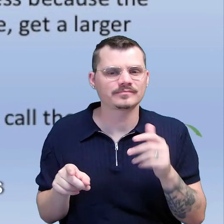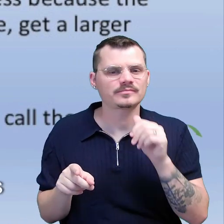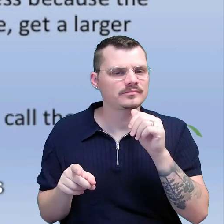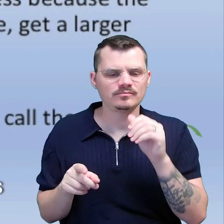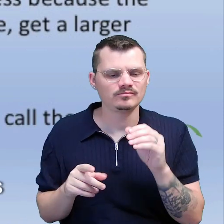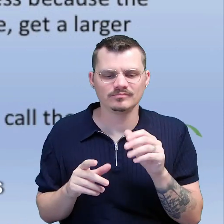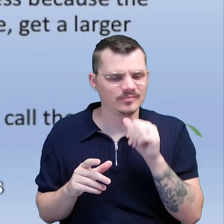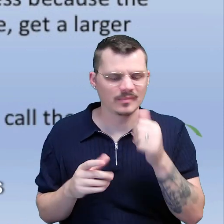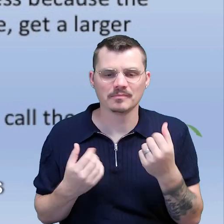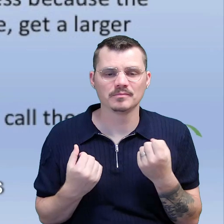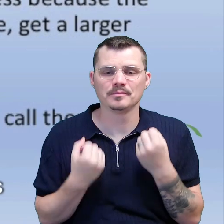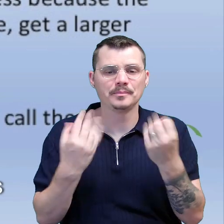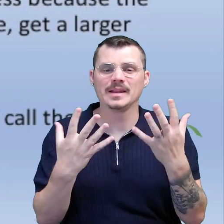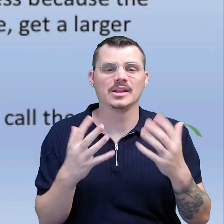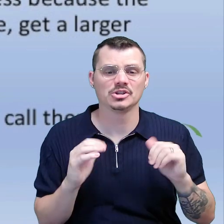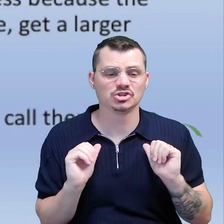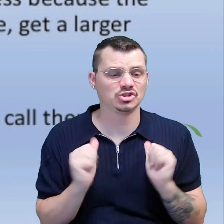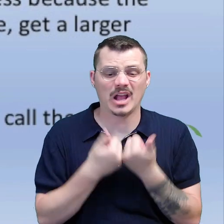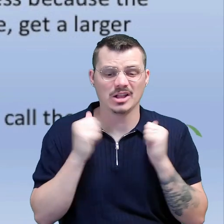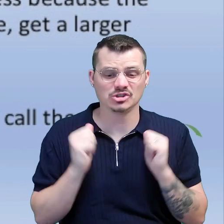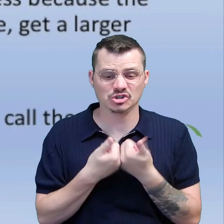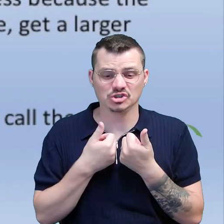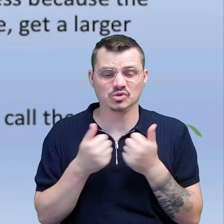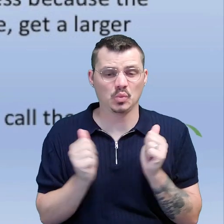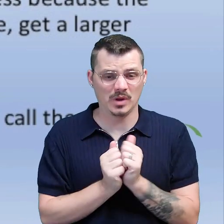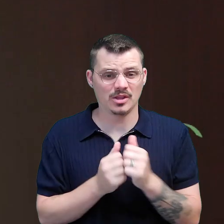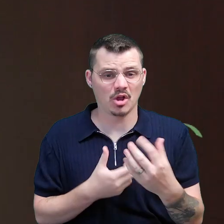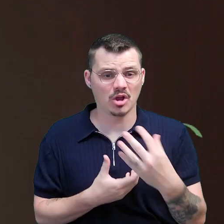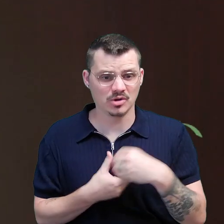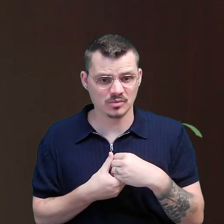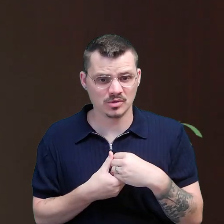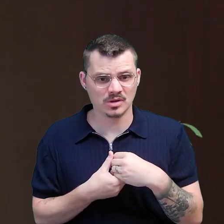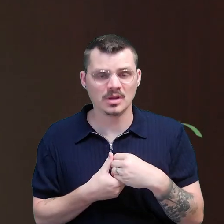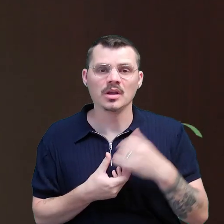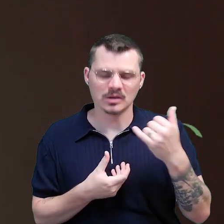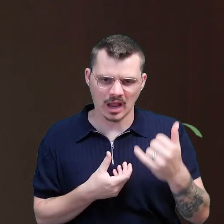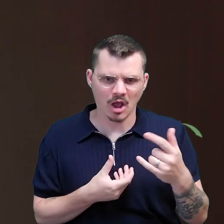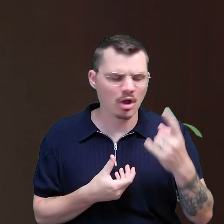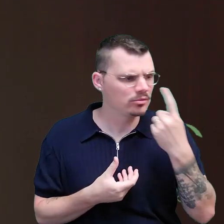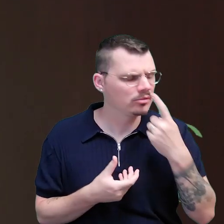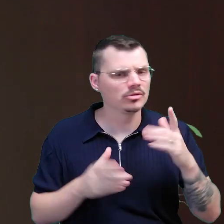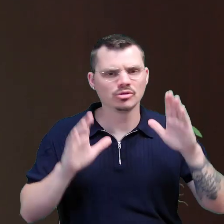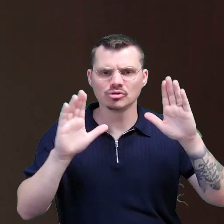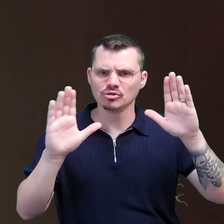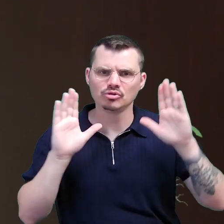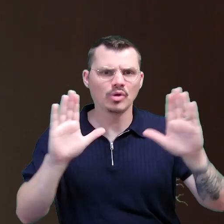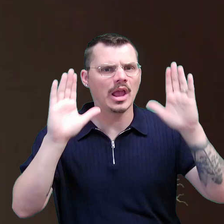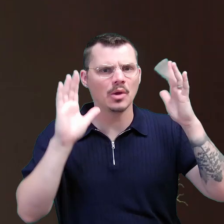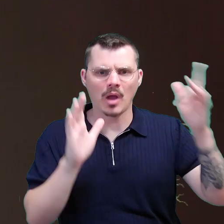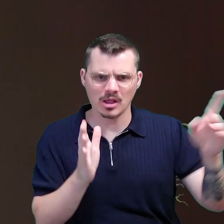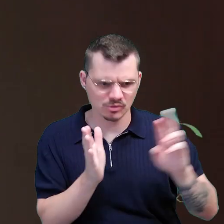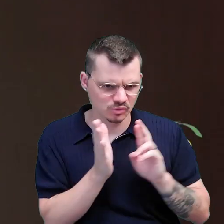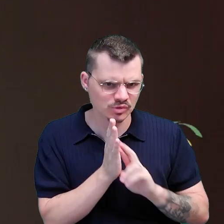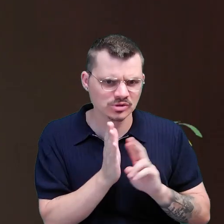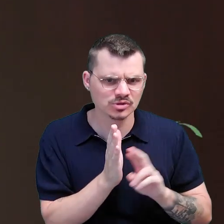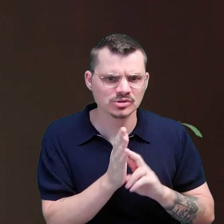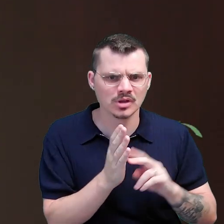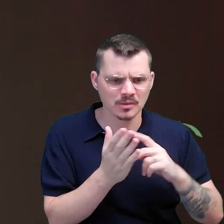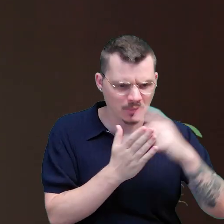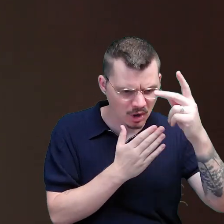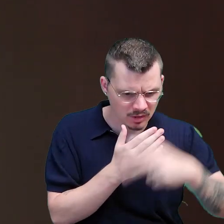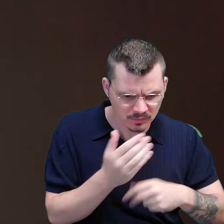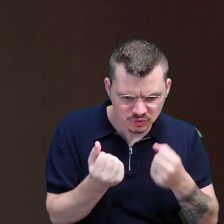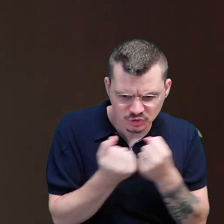really have very many challenges related to autism start to look great when you do just a little bit of